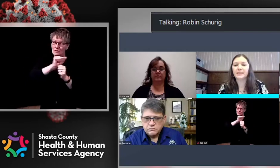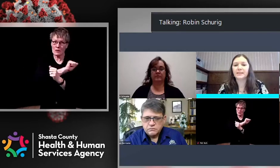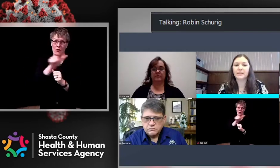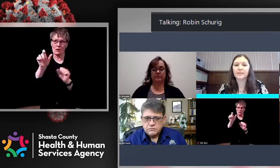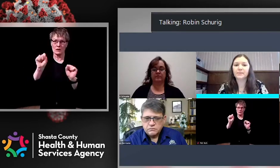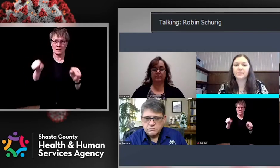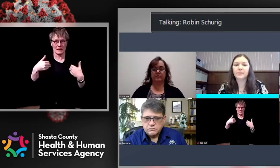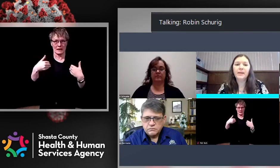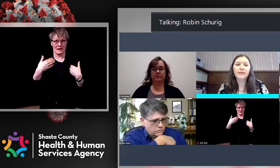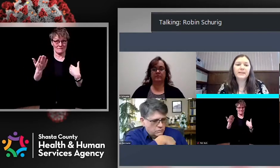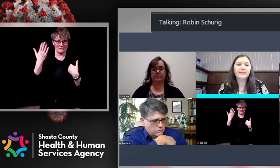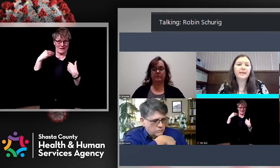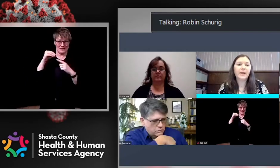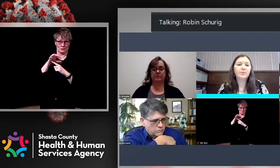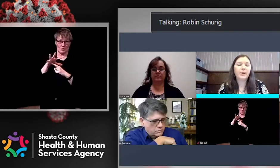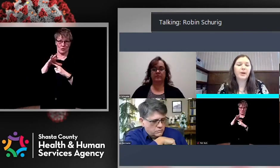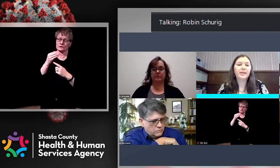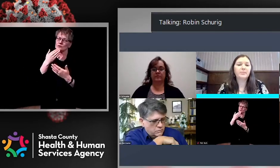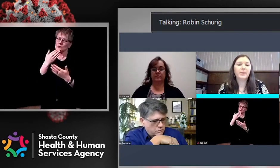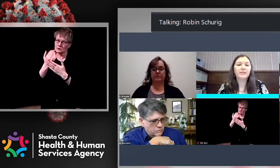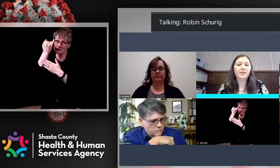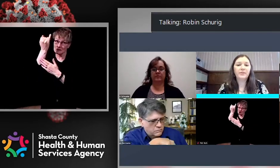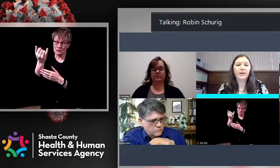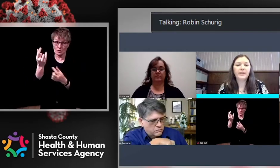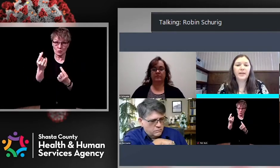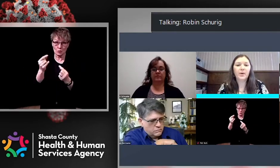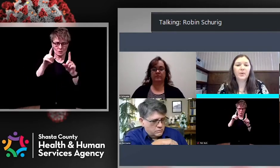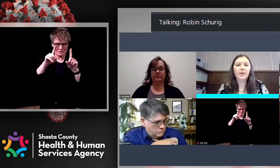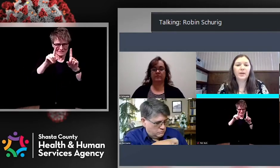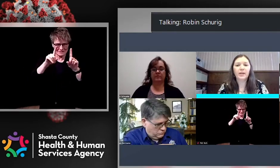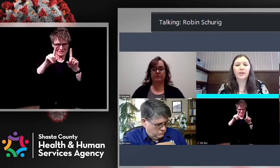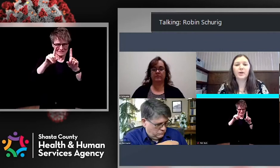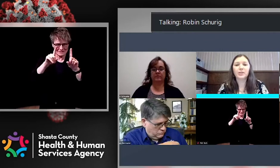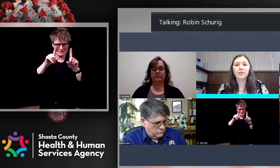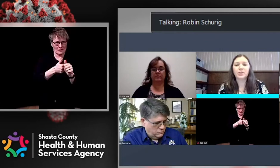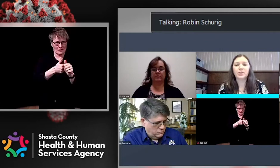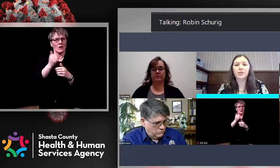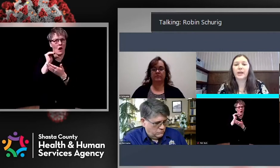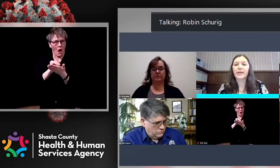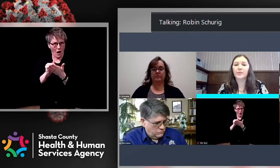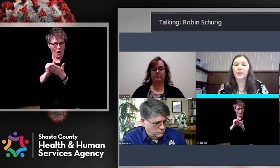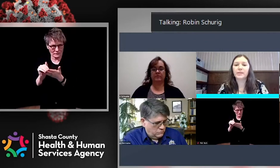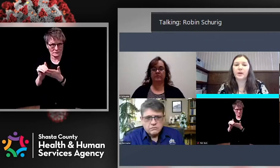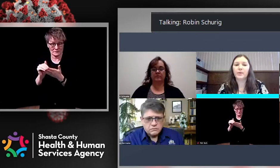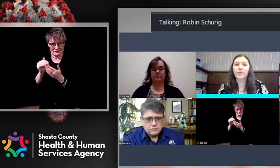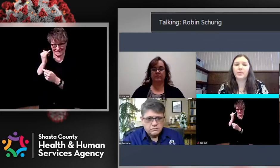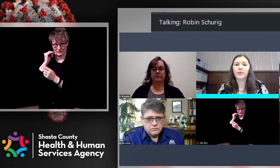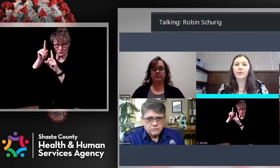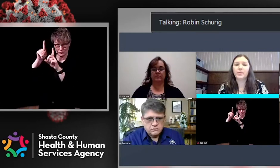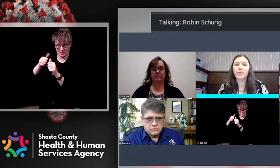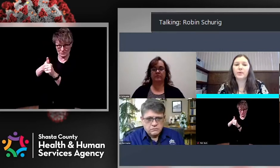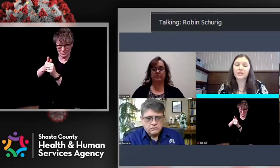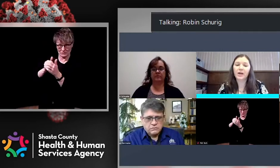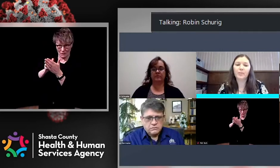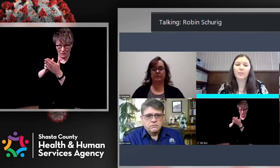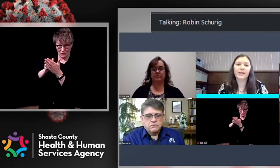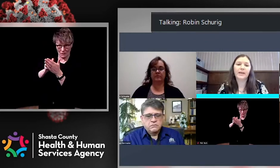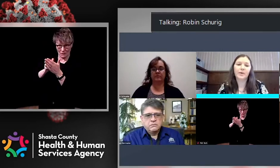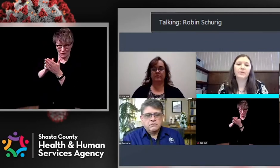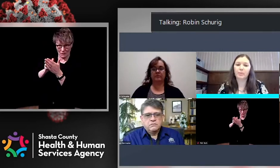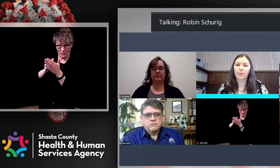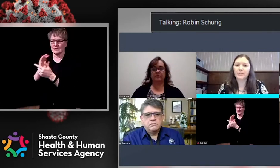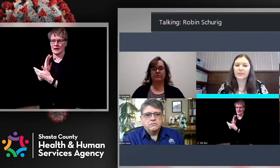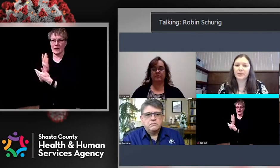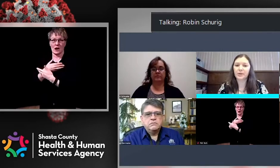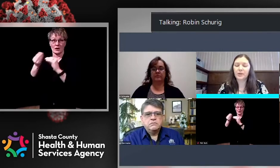tested on a regular basis. Testing helps bring our test positivity rate down, and it can also adjust our case rate down, which could eventually help